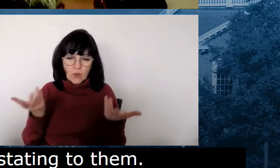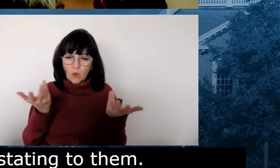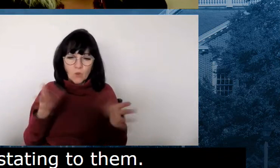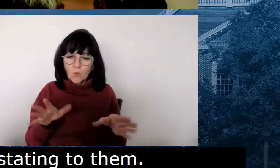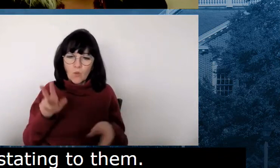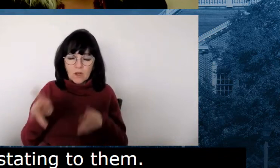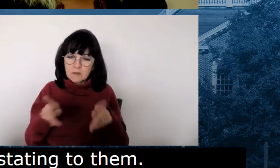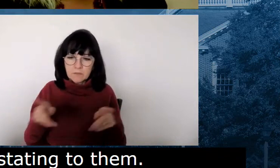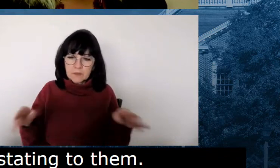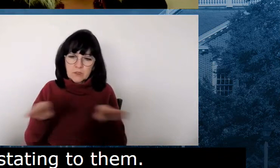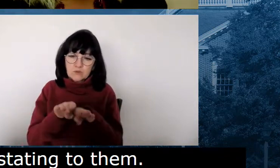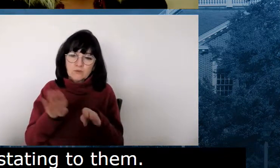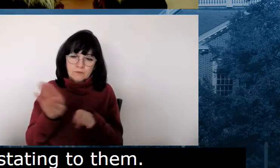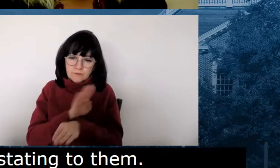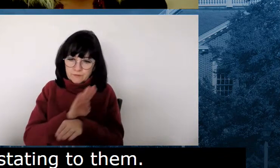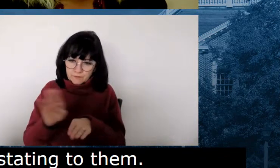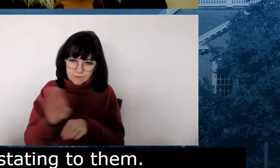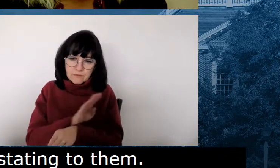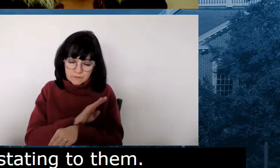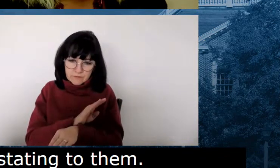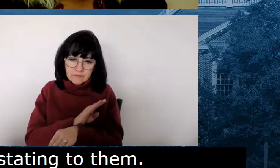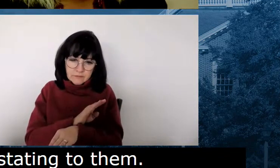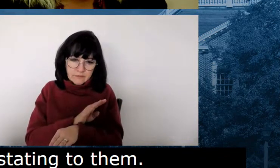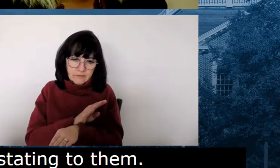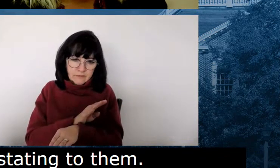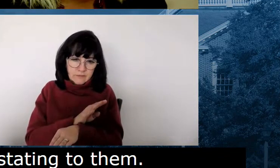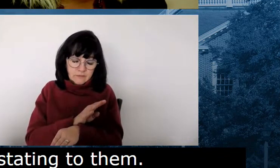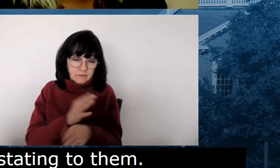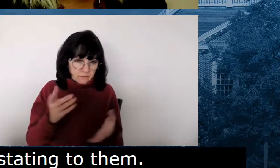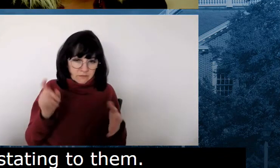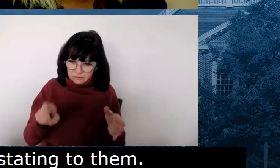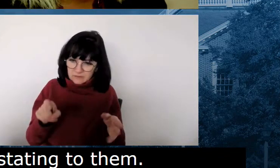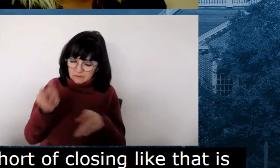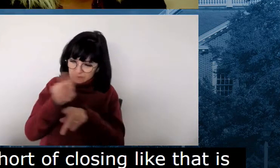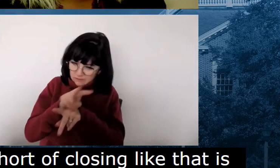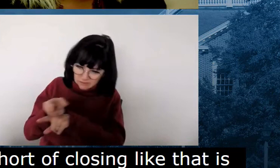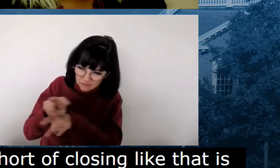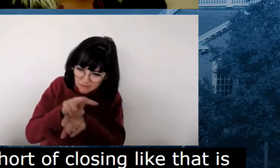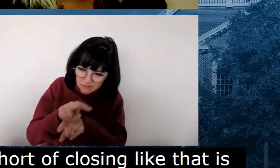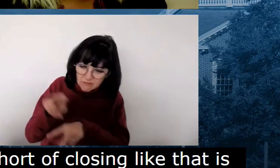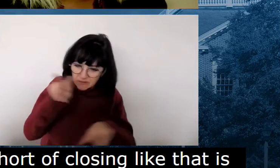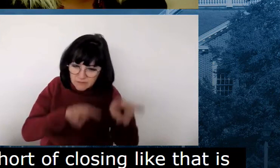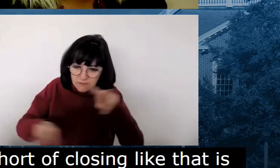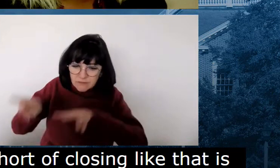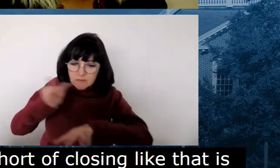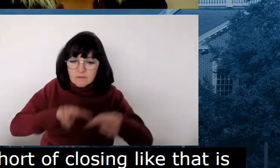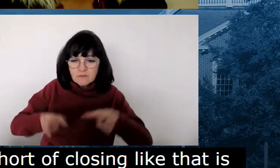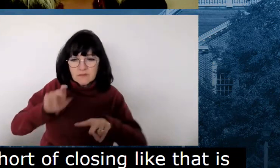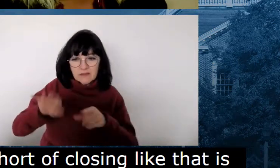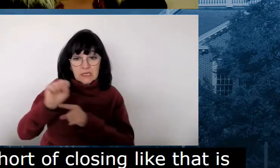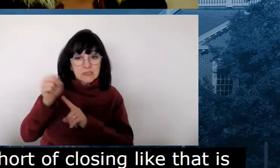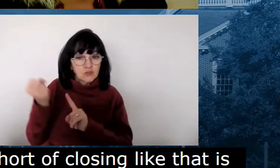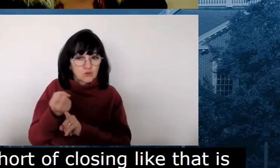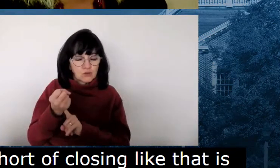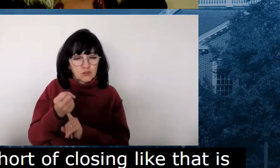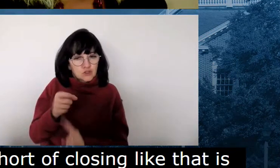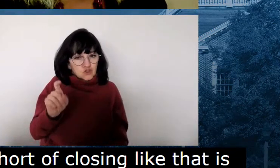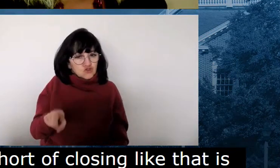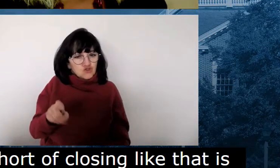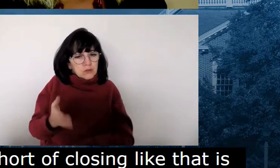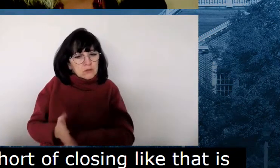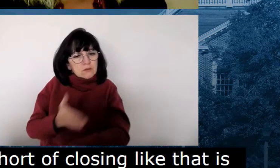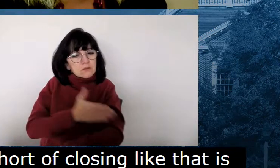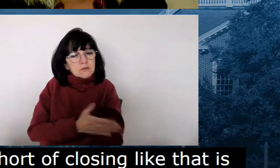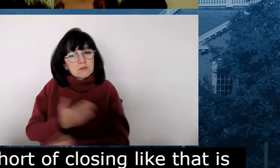at first for sure, and monitor the situation. We should be in a way better place because